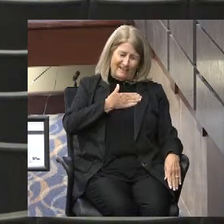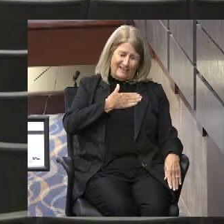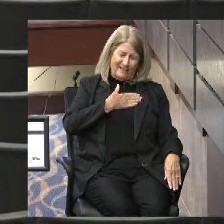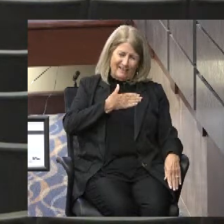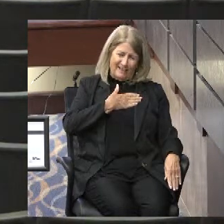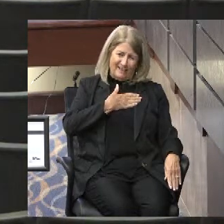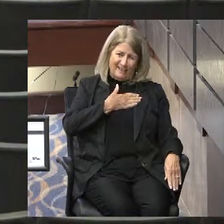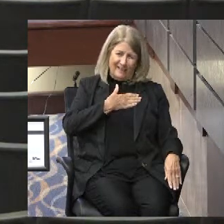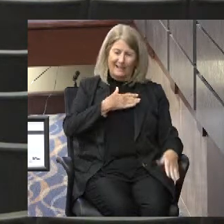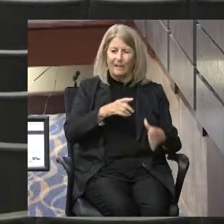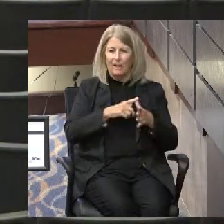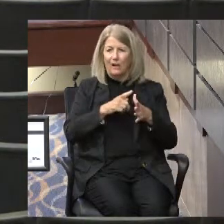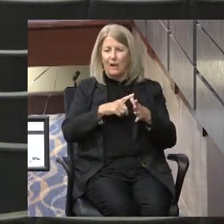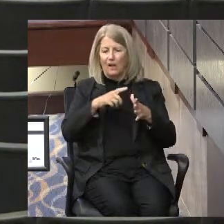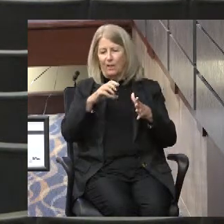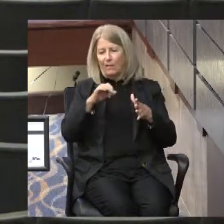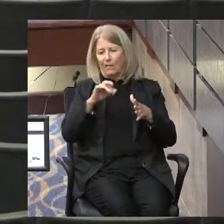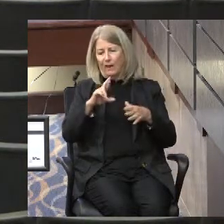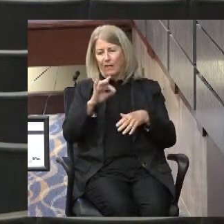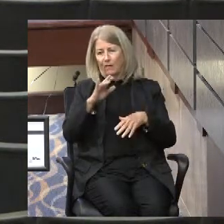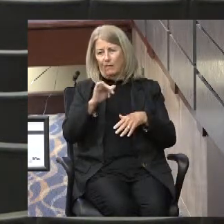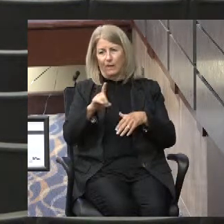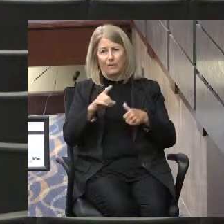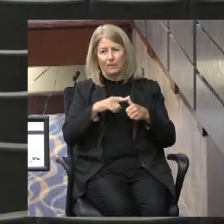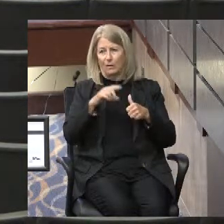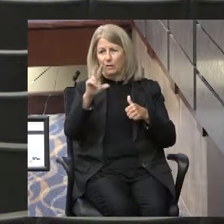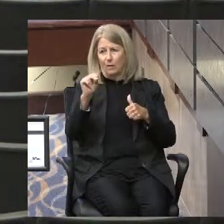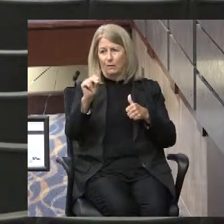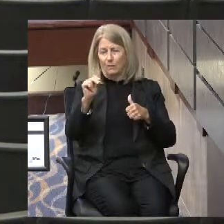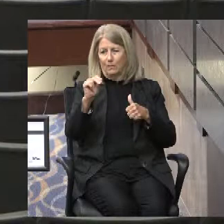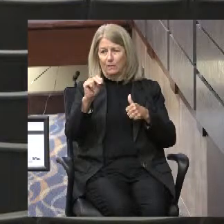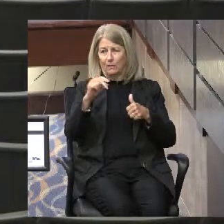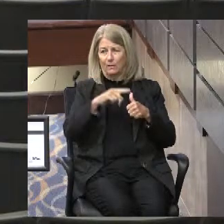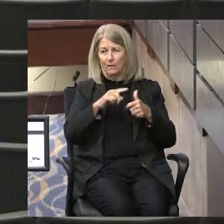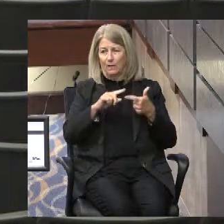I'm sorry, Bearfield. No.